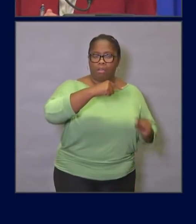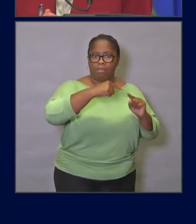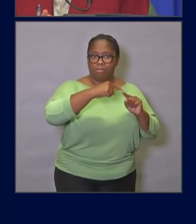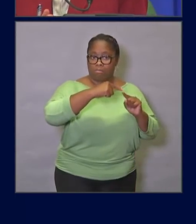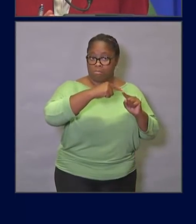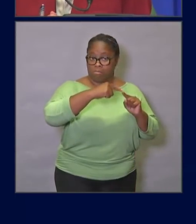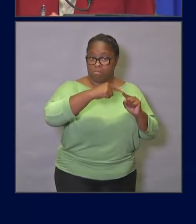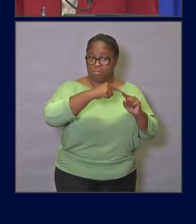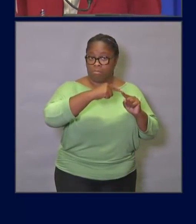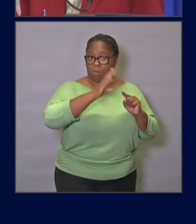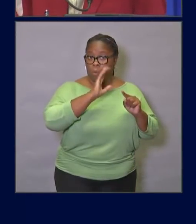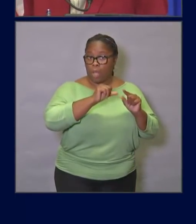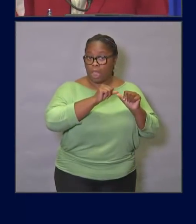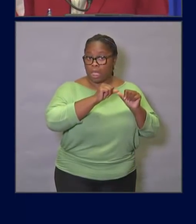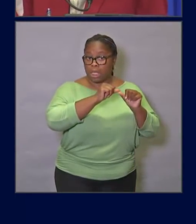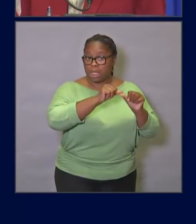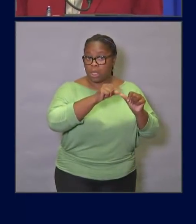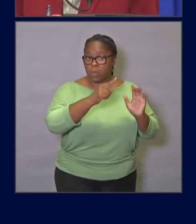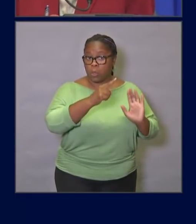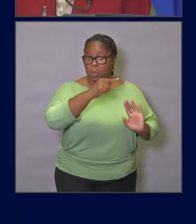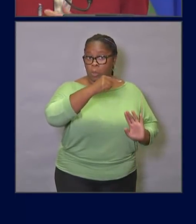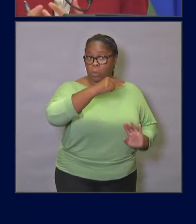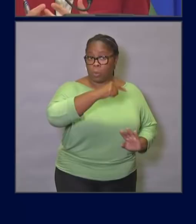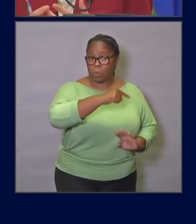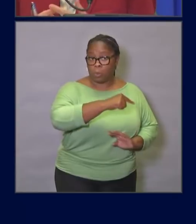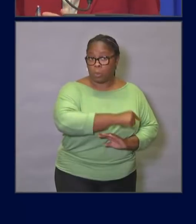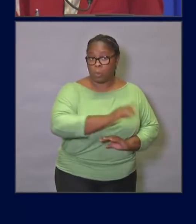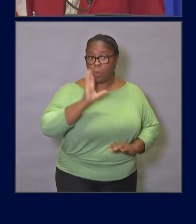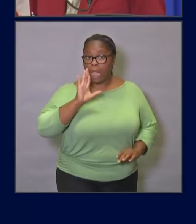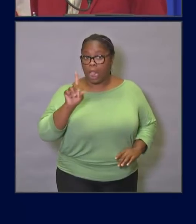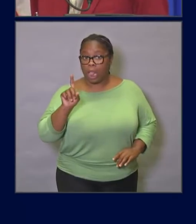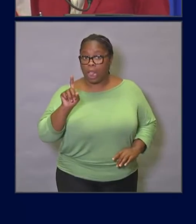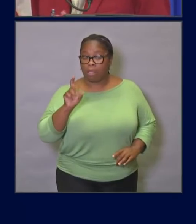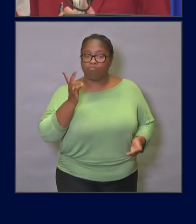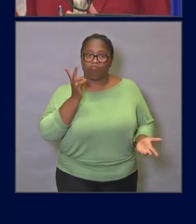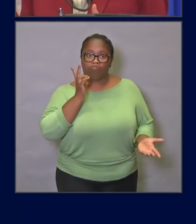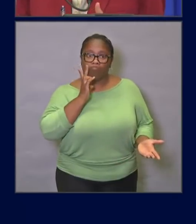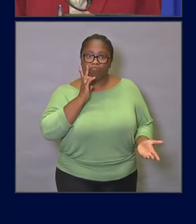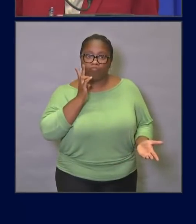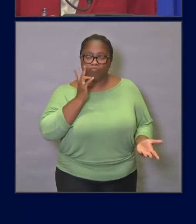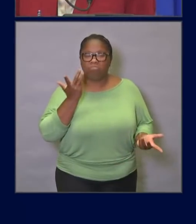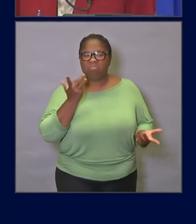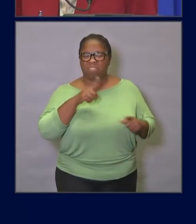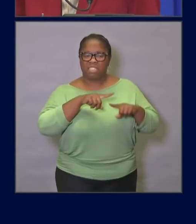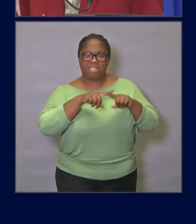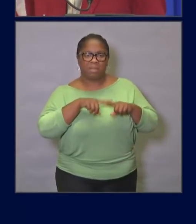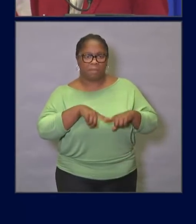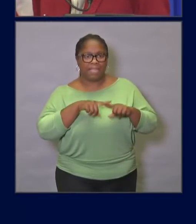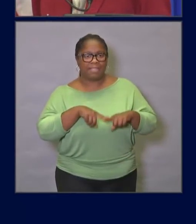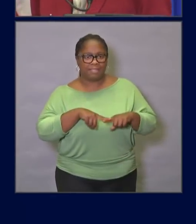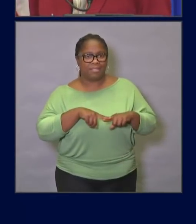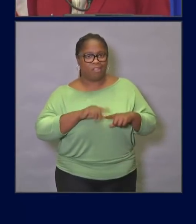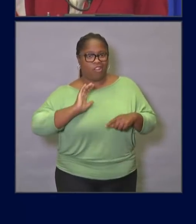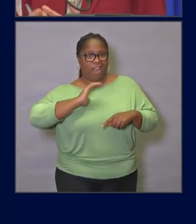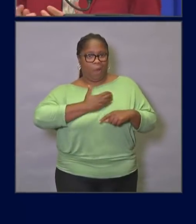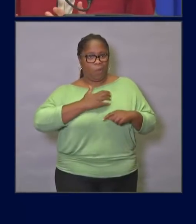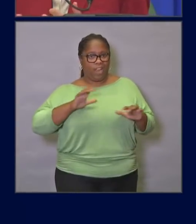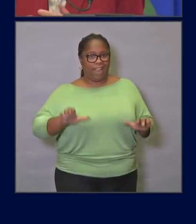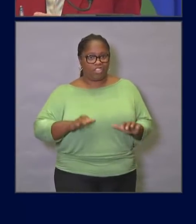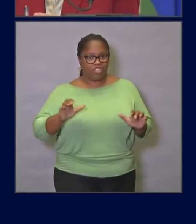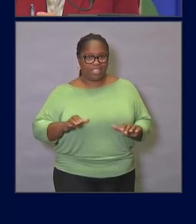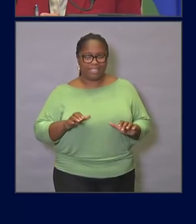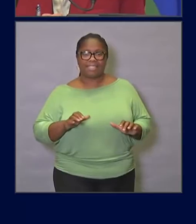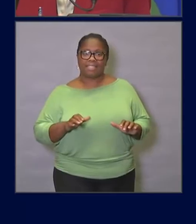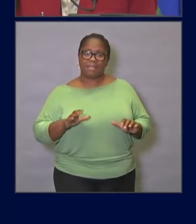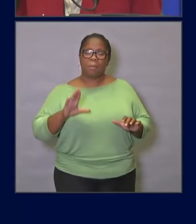that we'll be able to sustain over the coming days and weeks remains to be seen, very dependent on the actions we're taking, but we